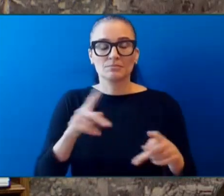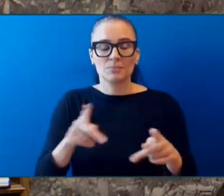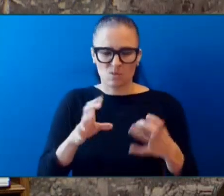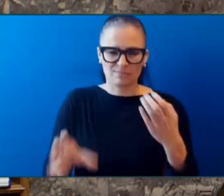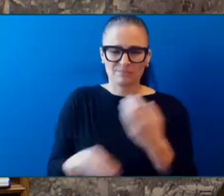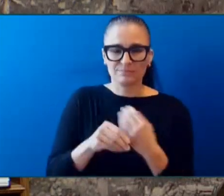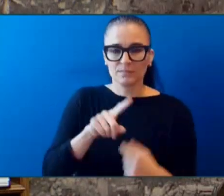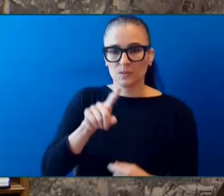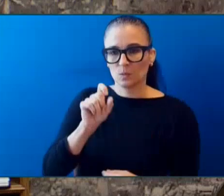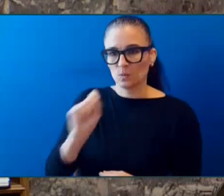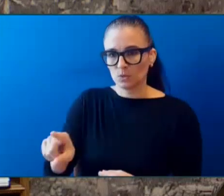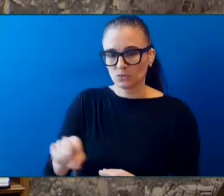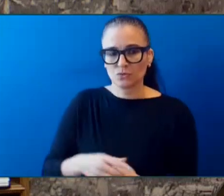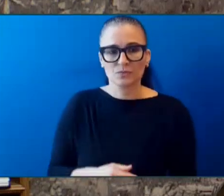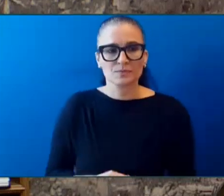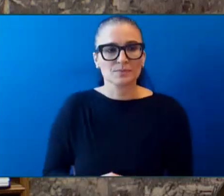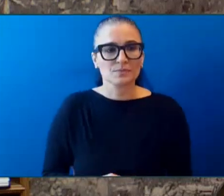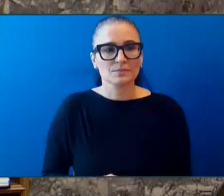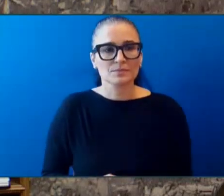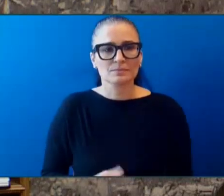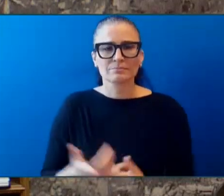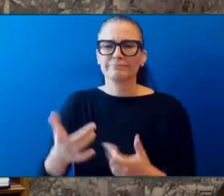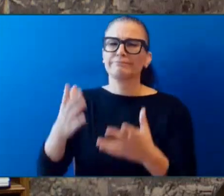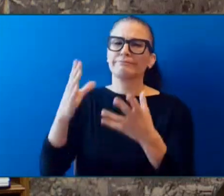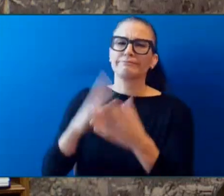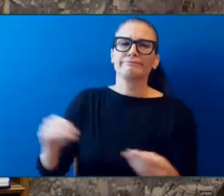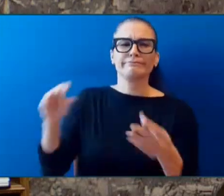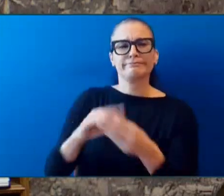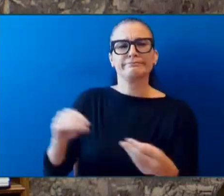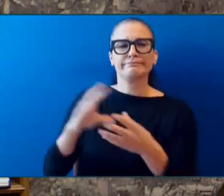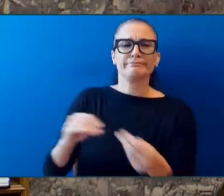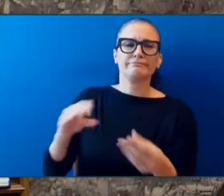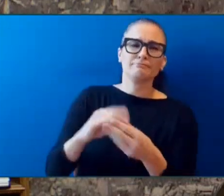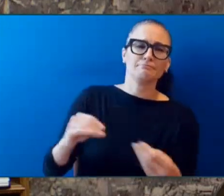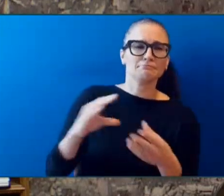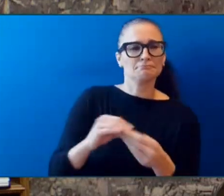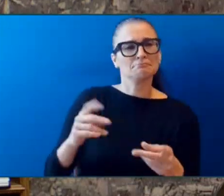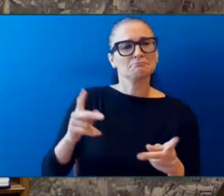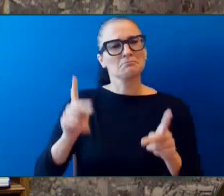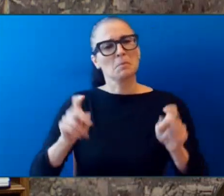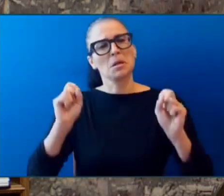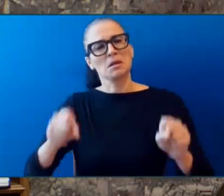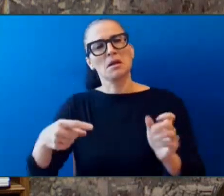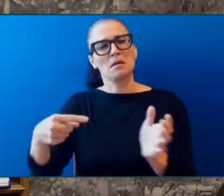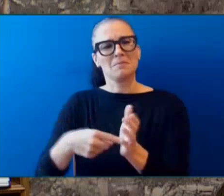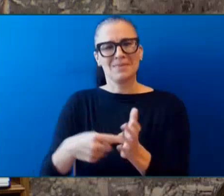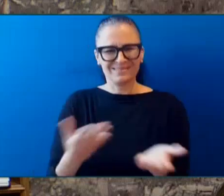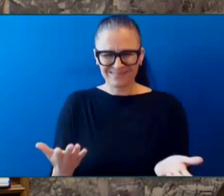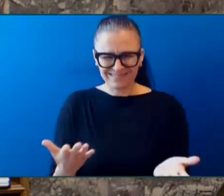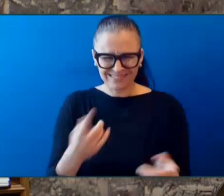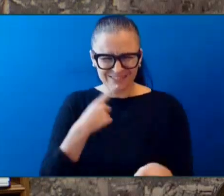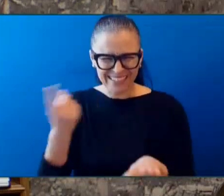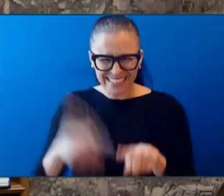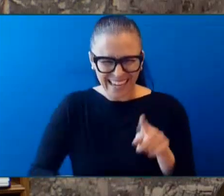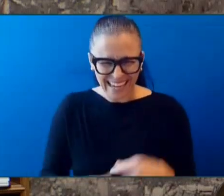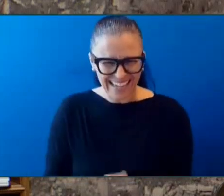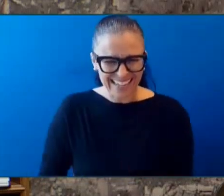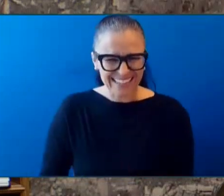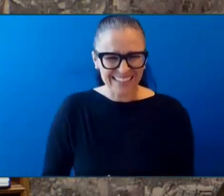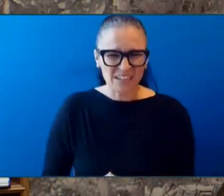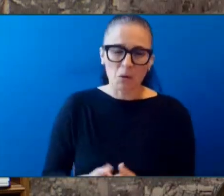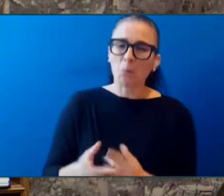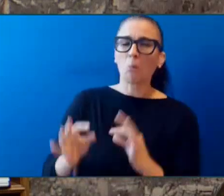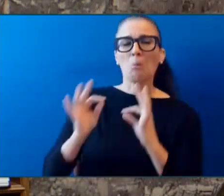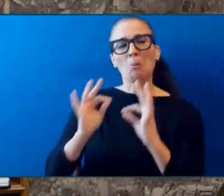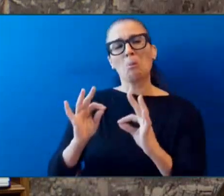livable place. The reality is people can't afford to live here, Mr. Premier. Go ahead and clap. Yes, clap to the fact that you've